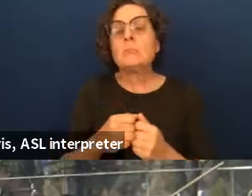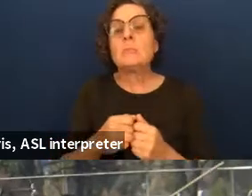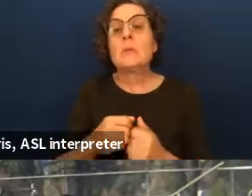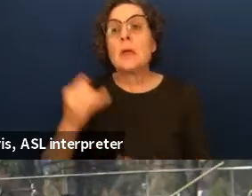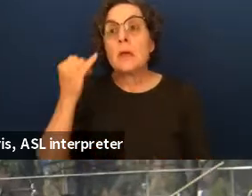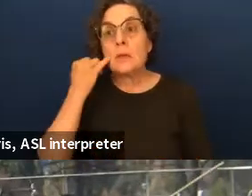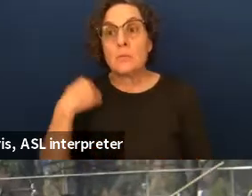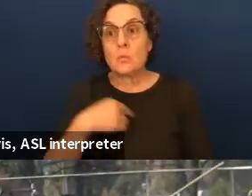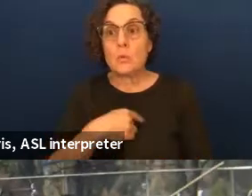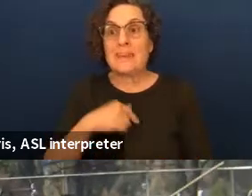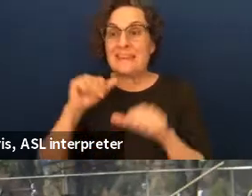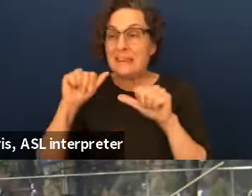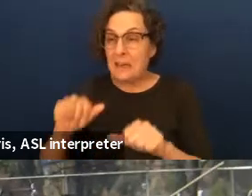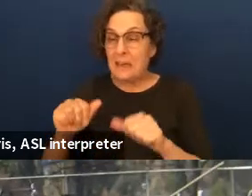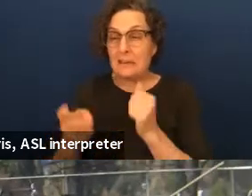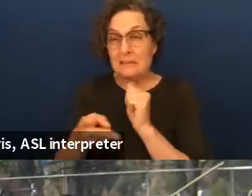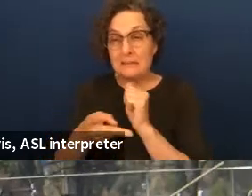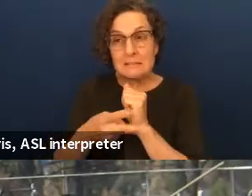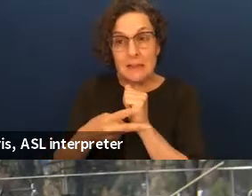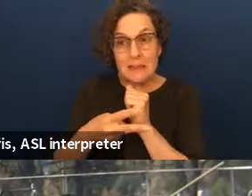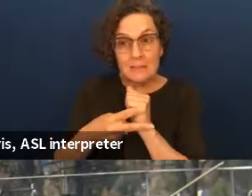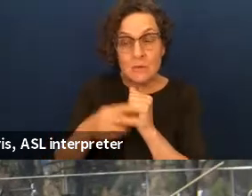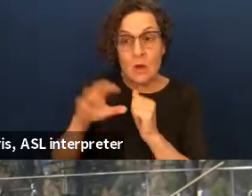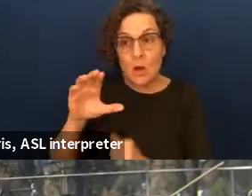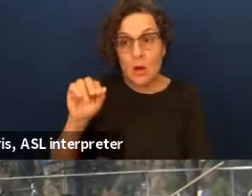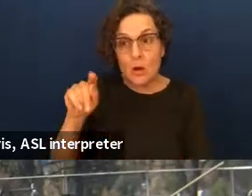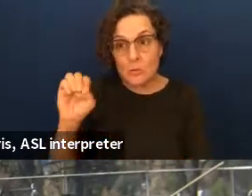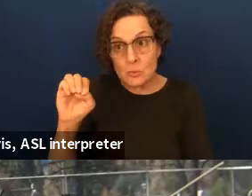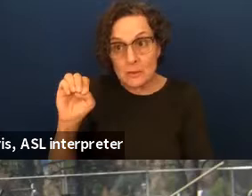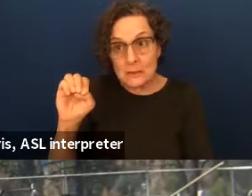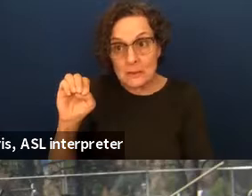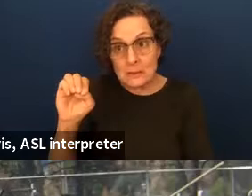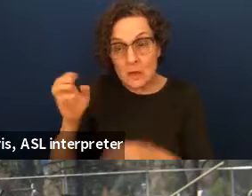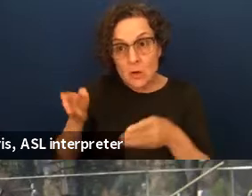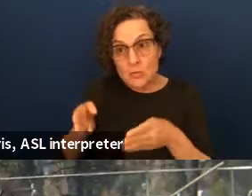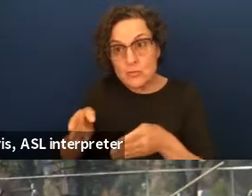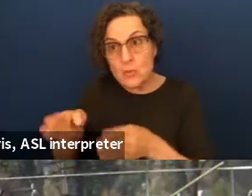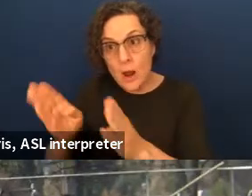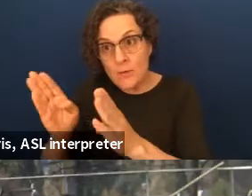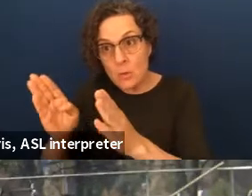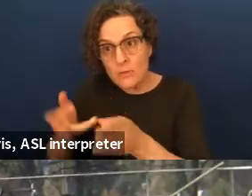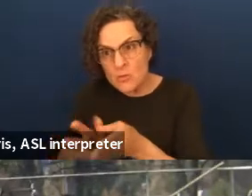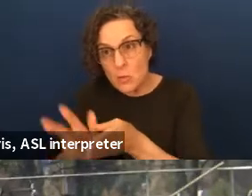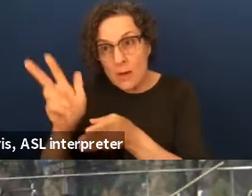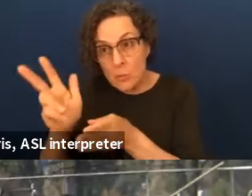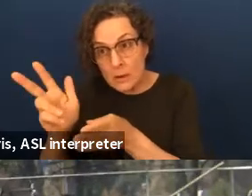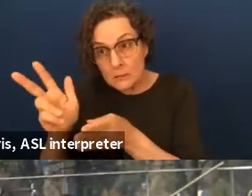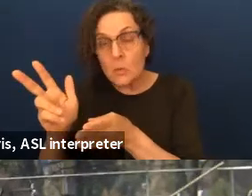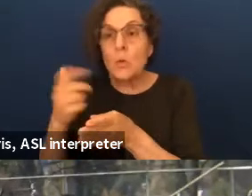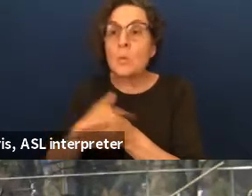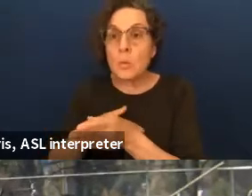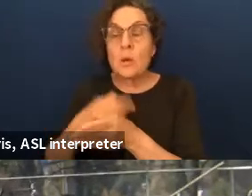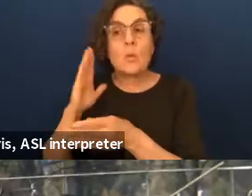If we can save some of the concrete driveways, we will do that. But a lot of times with those heavy trucks and